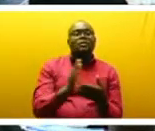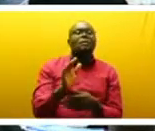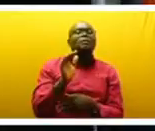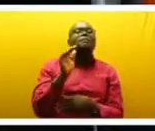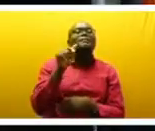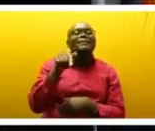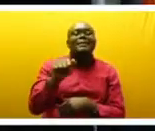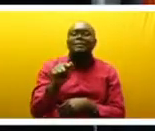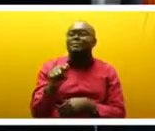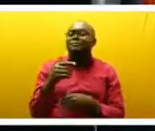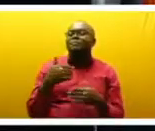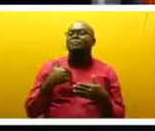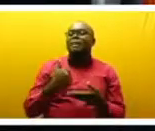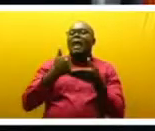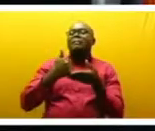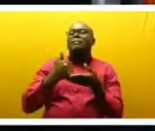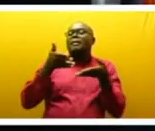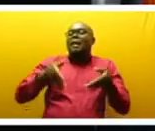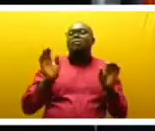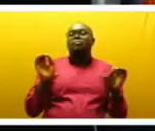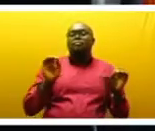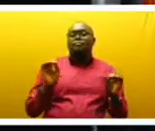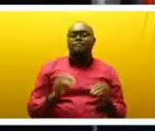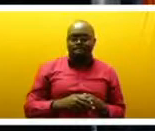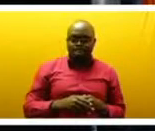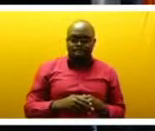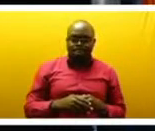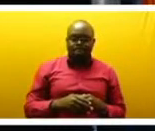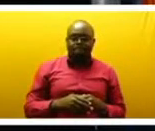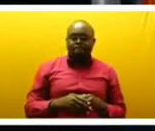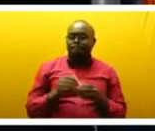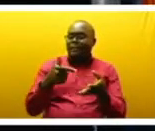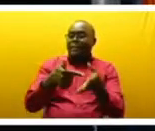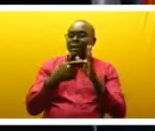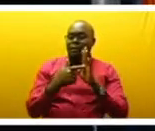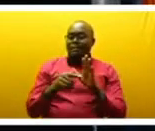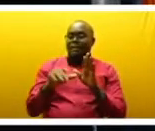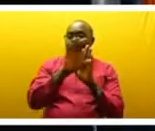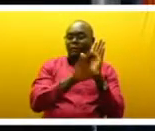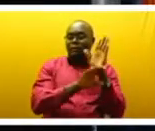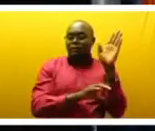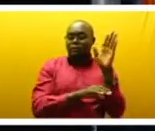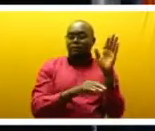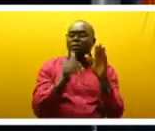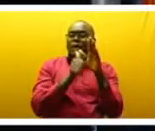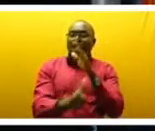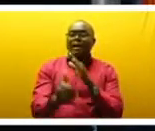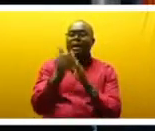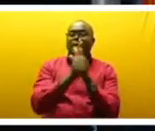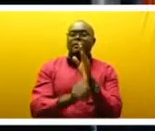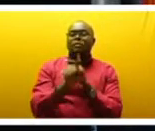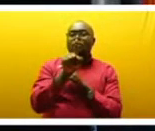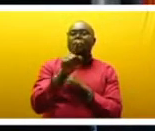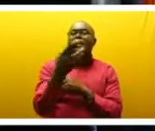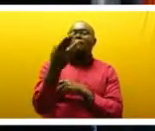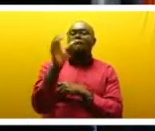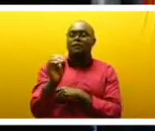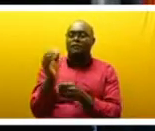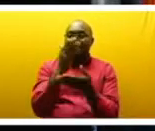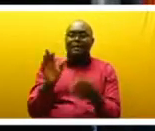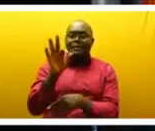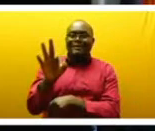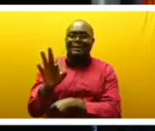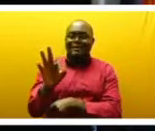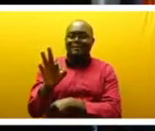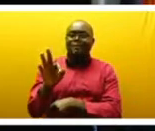not very helpful or useful. The requirement of the Constitution under Article 140, sub-article 3, is for